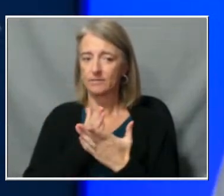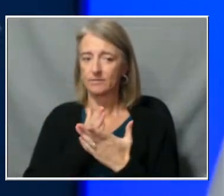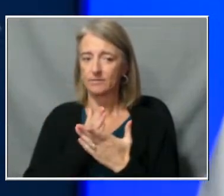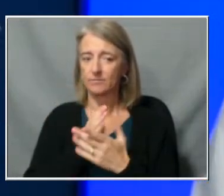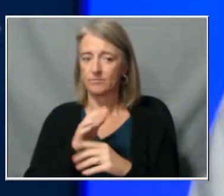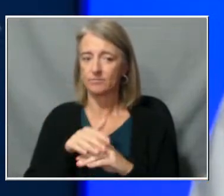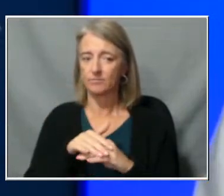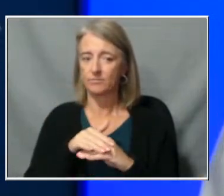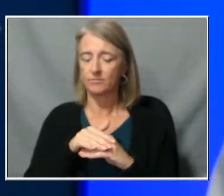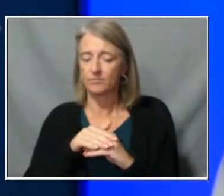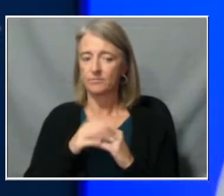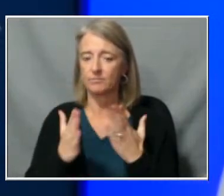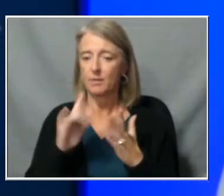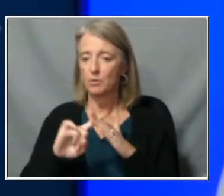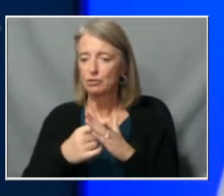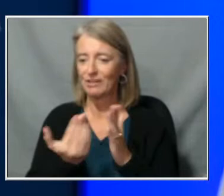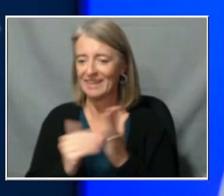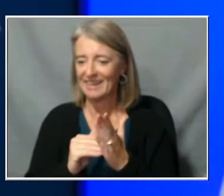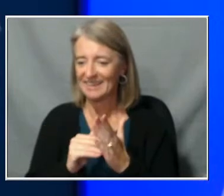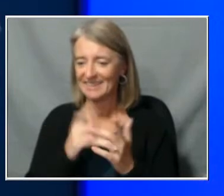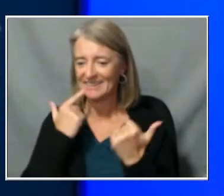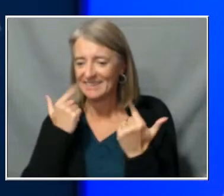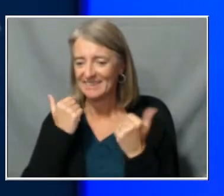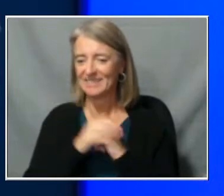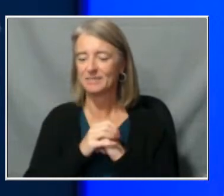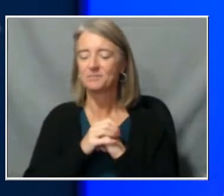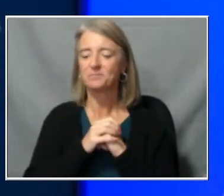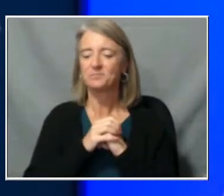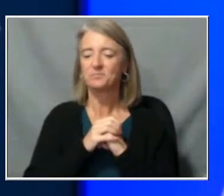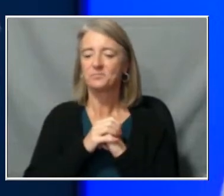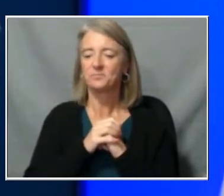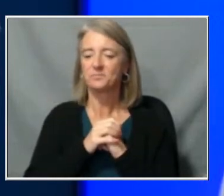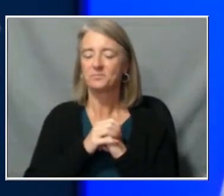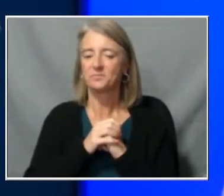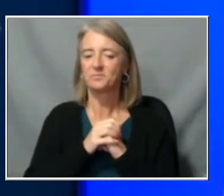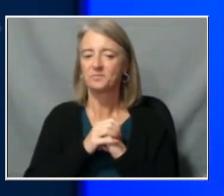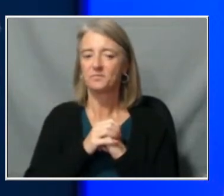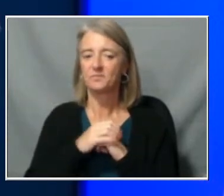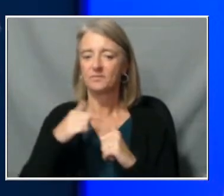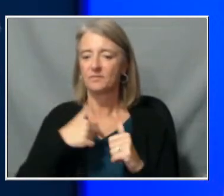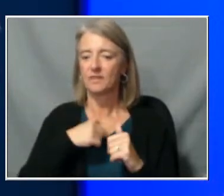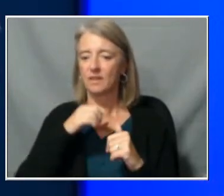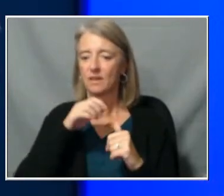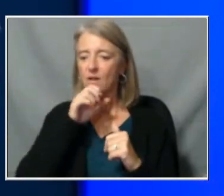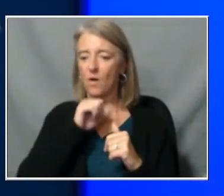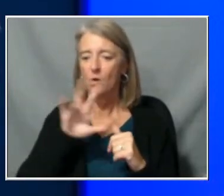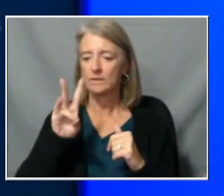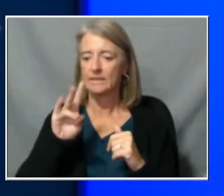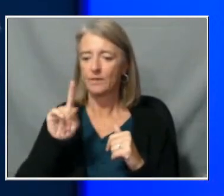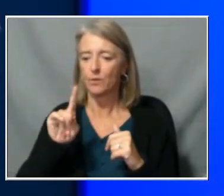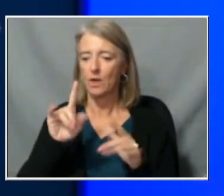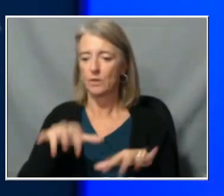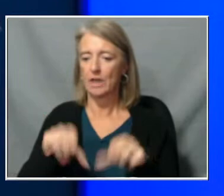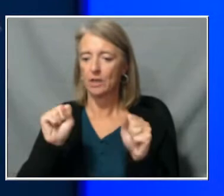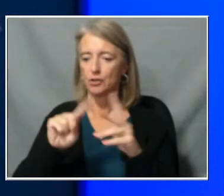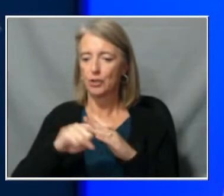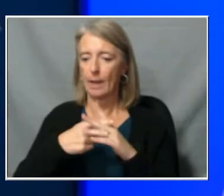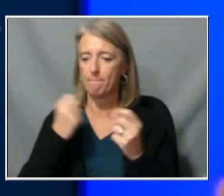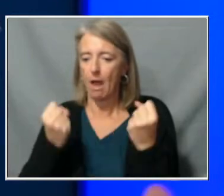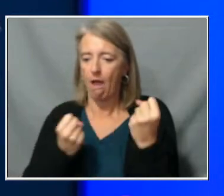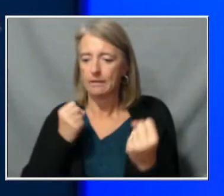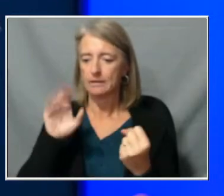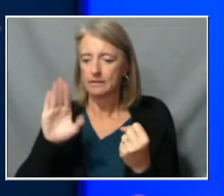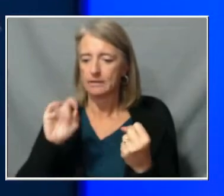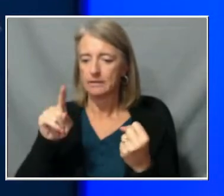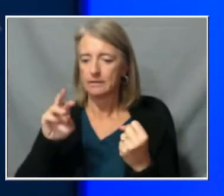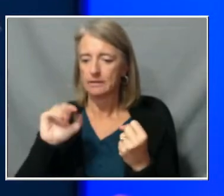will start again. But I was 71 when I took up the boxing thing, and it's just